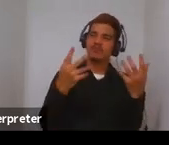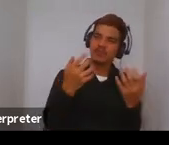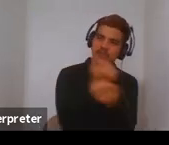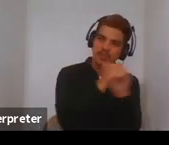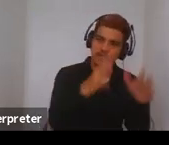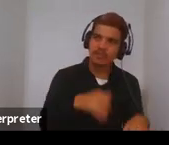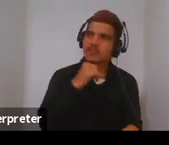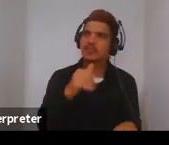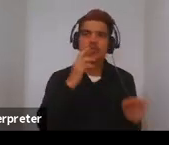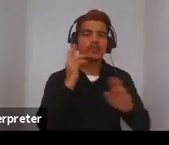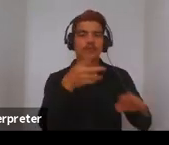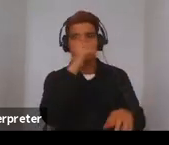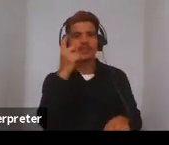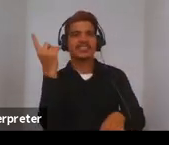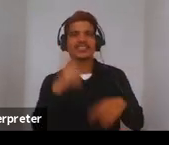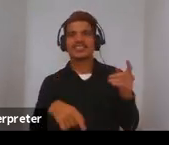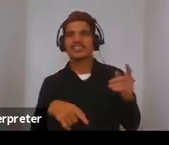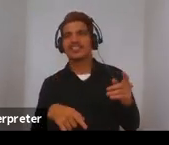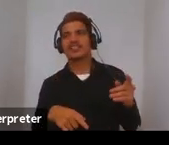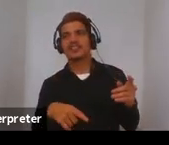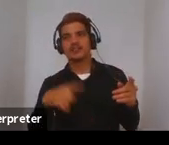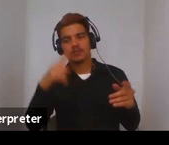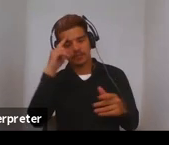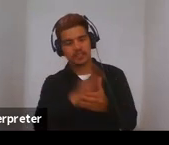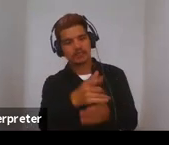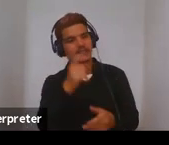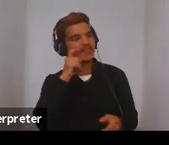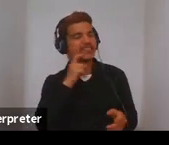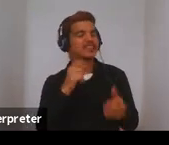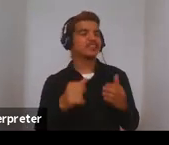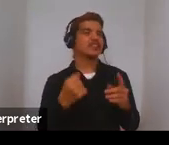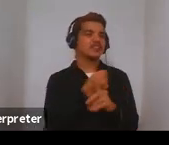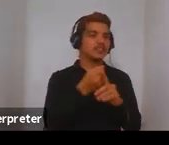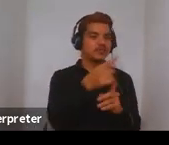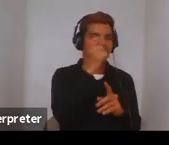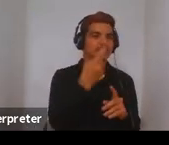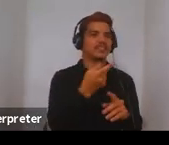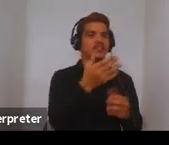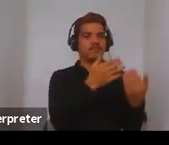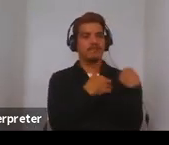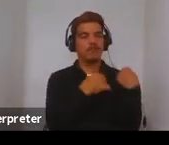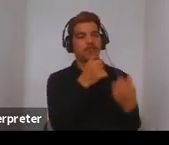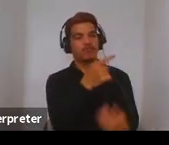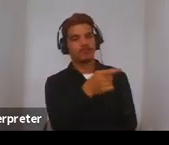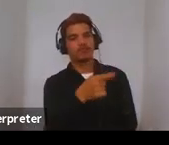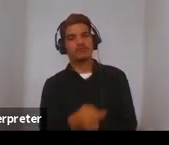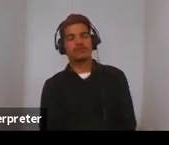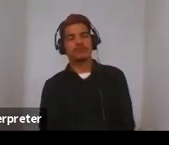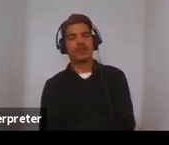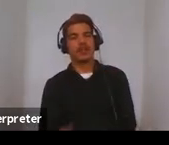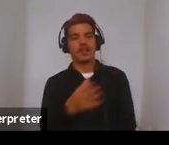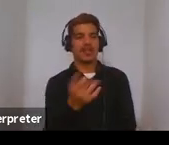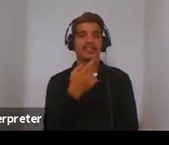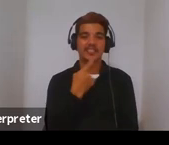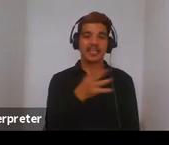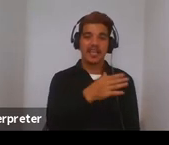can't even realize that they were sexually assaulted. They felt like they caused the assault. Also say